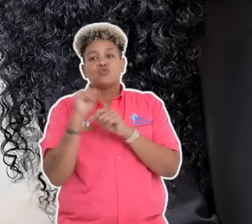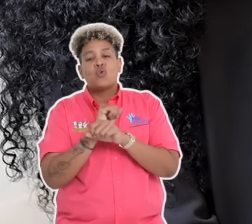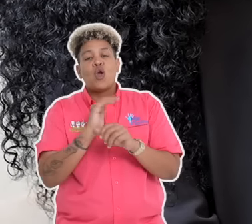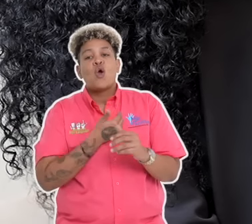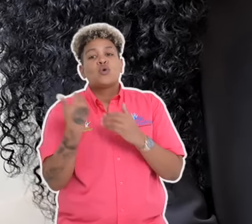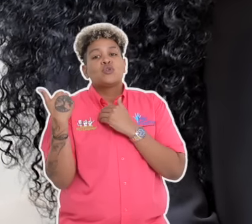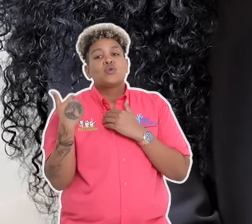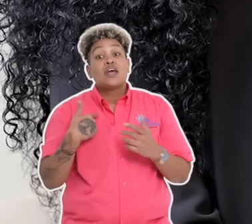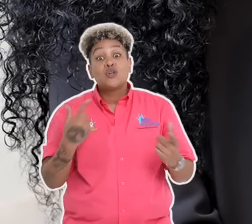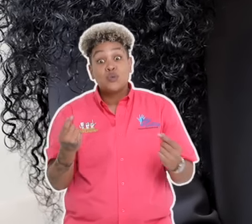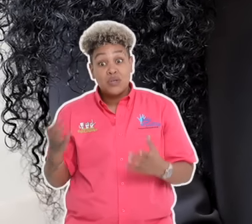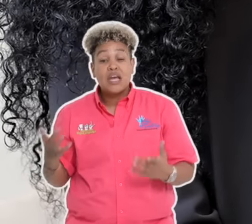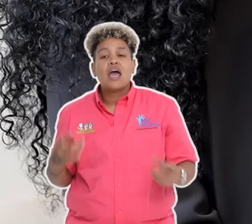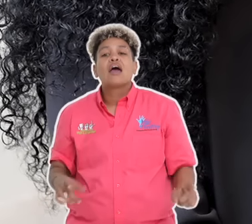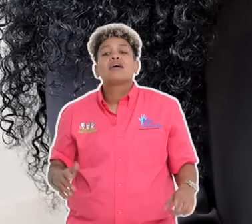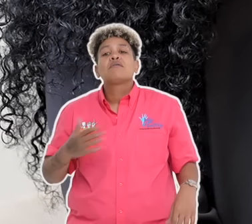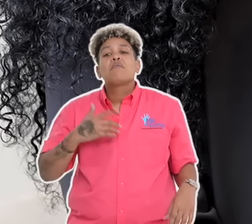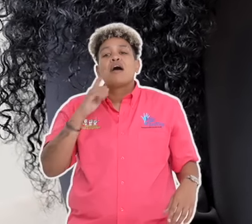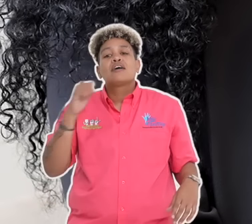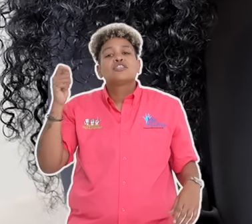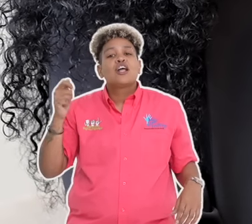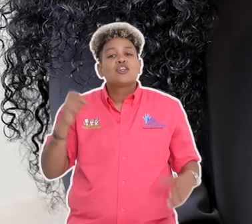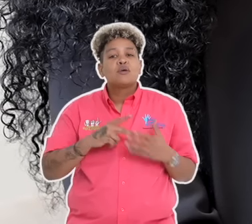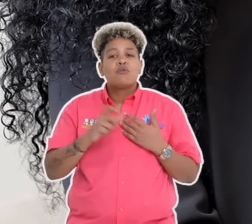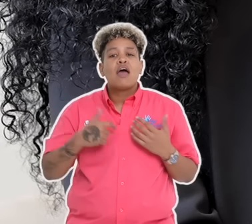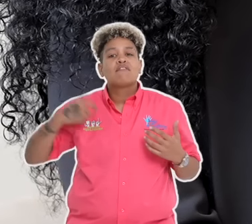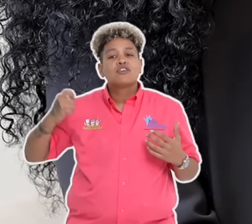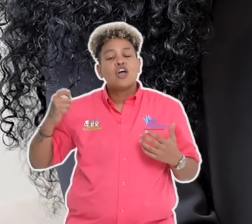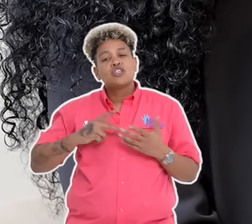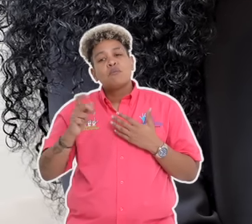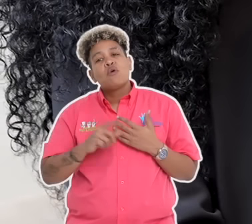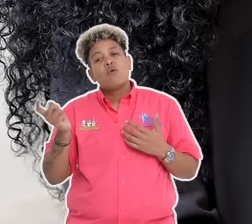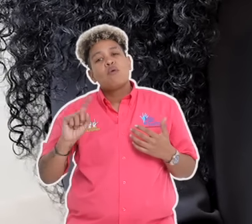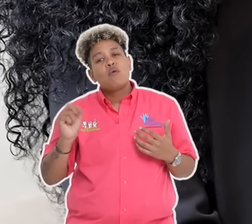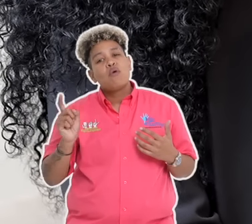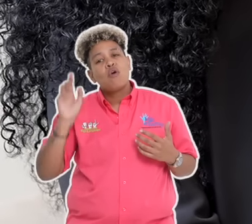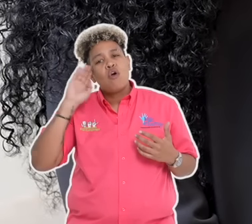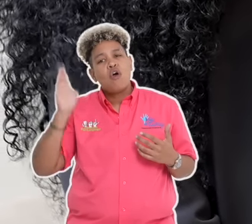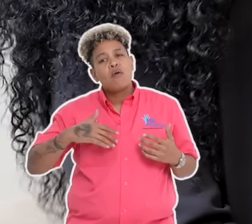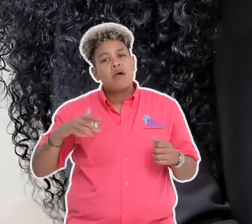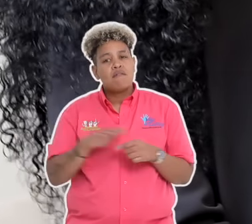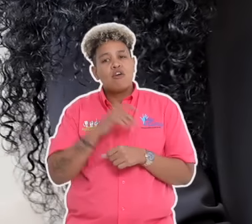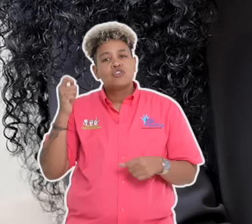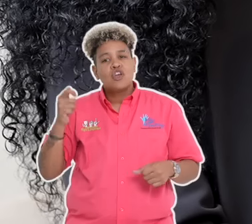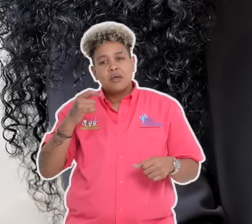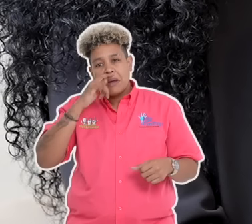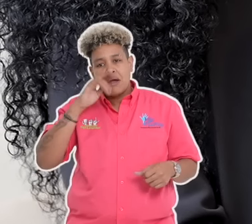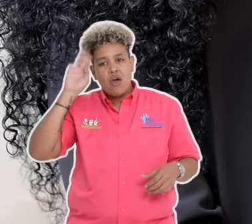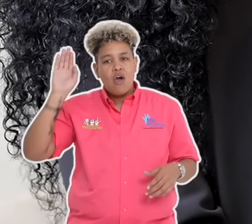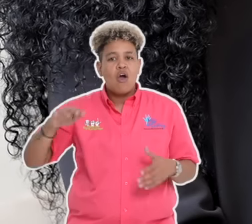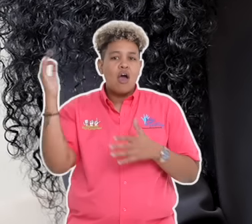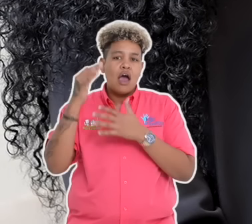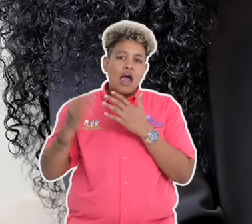is truly our duty. And by doing so, my scholarship program, I have a scholarship program where all my full scholarship kids